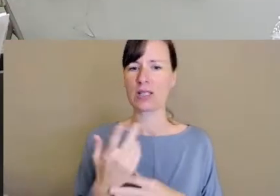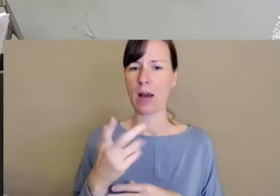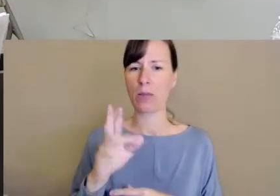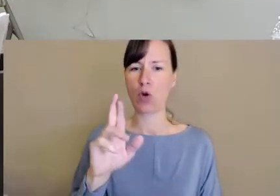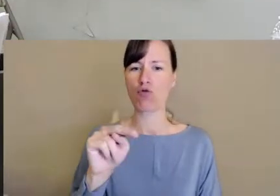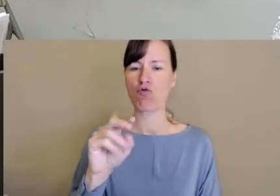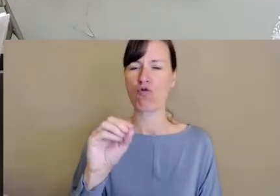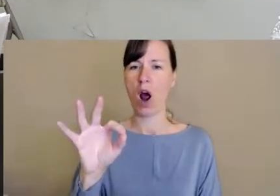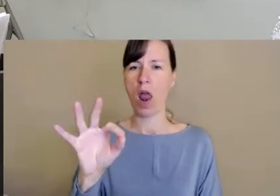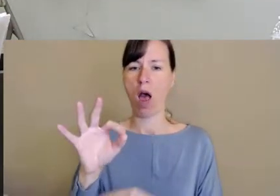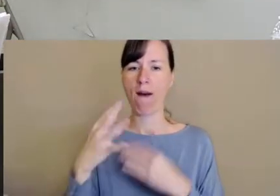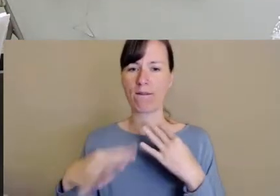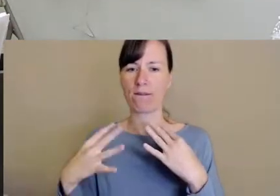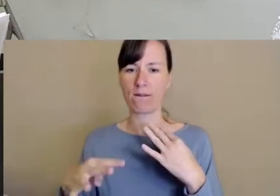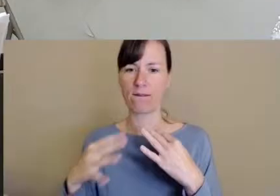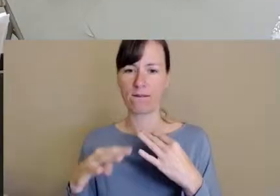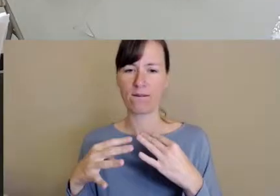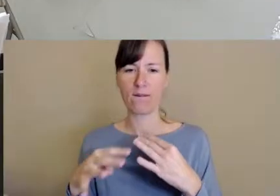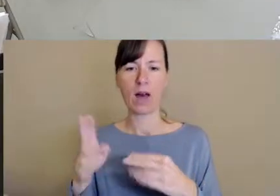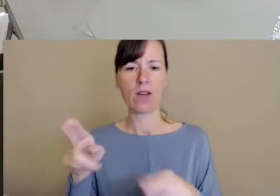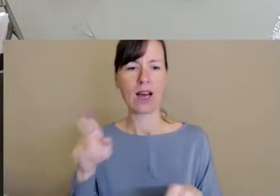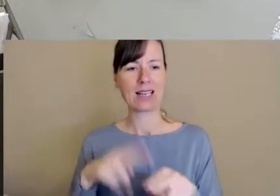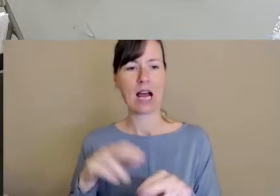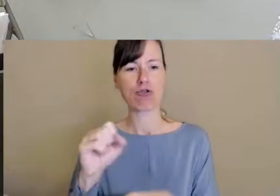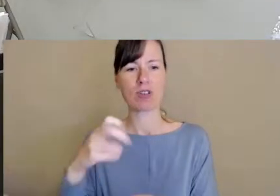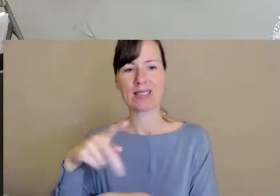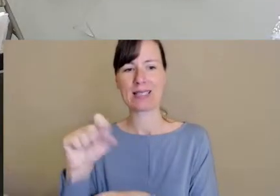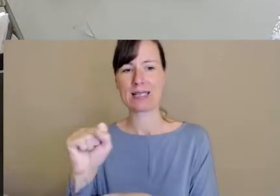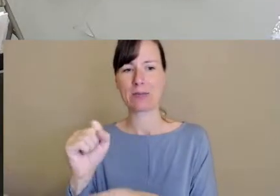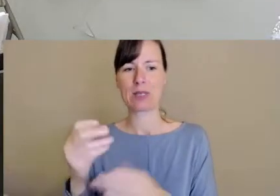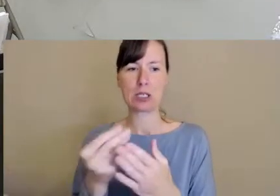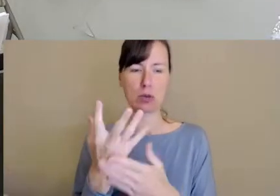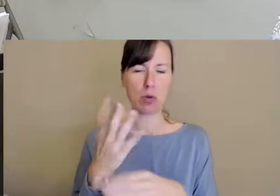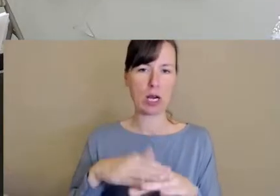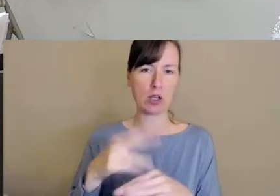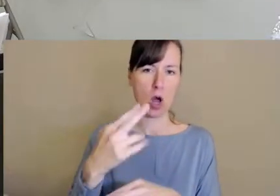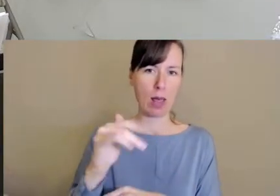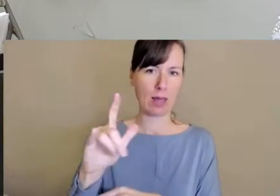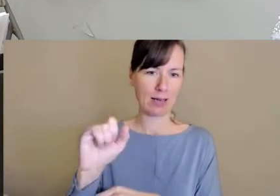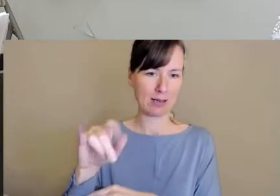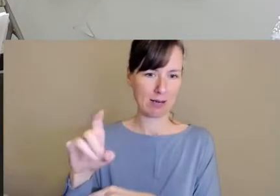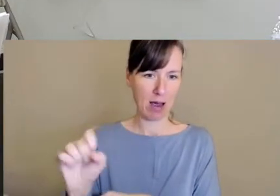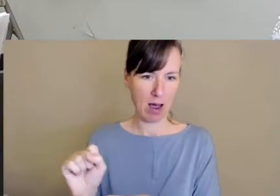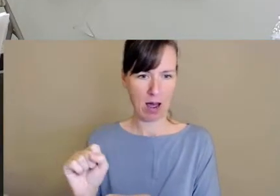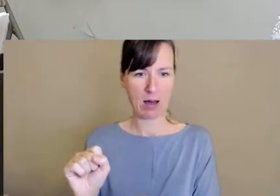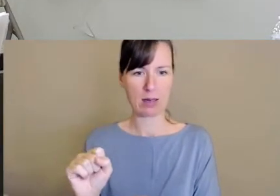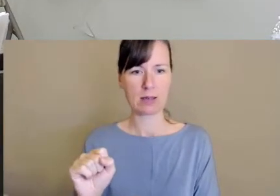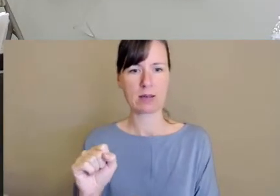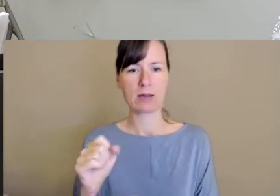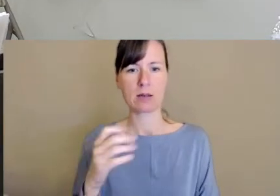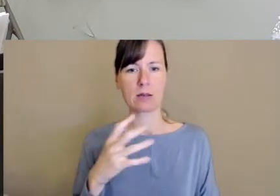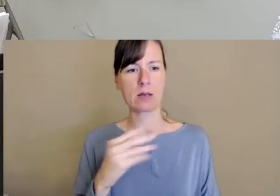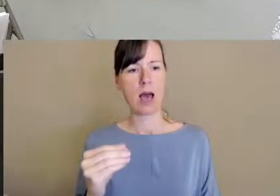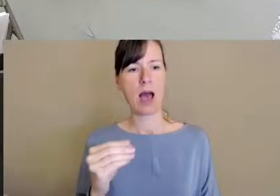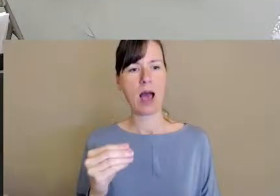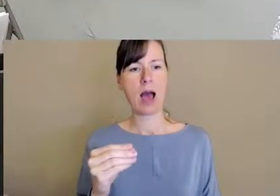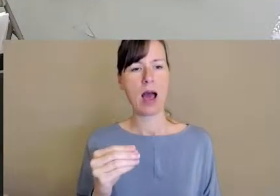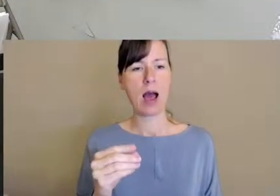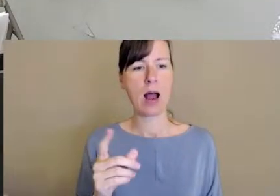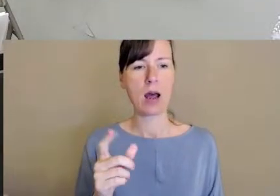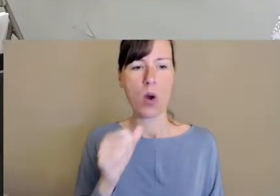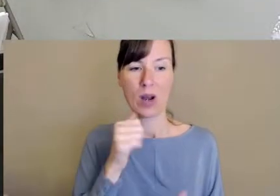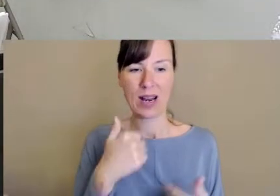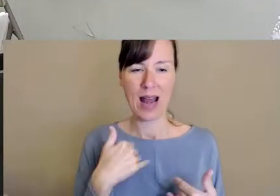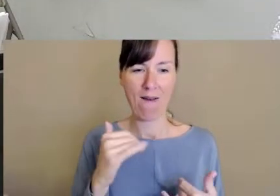flooding of Amtrak that runs below the Columbia Park Bridge. The idea that our hyperlocal air quality sensor